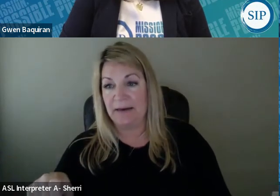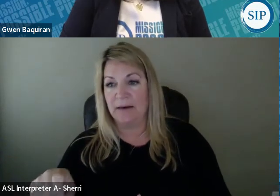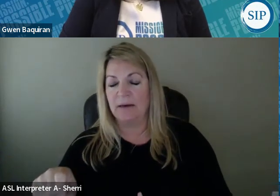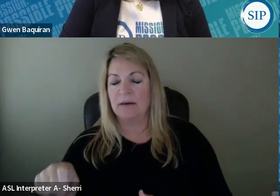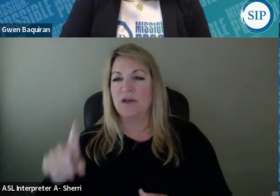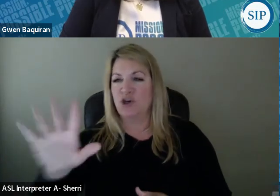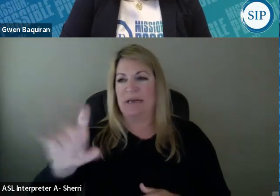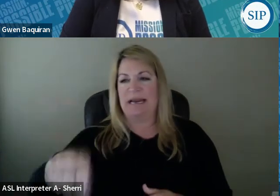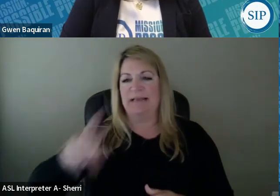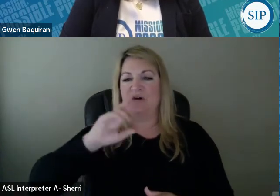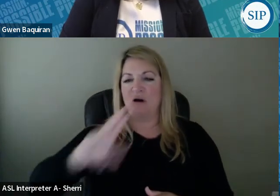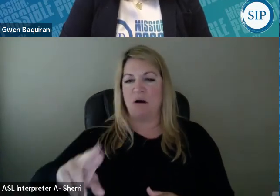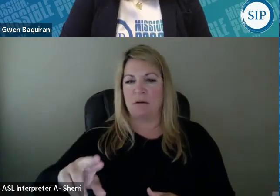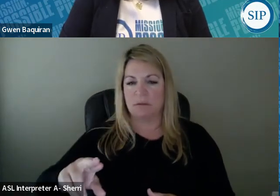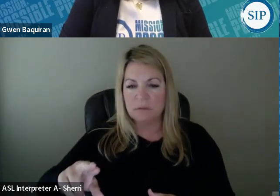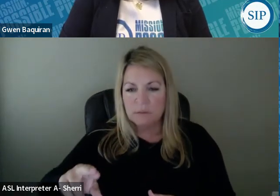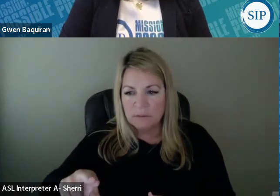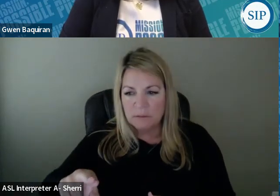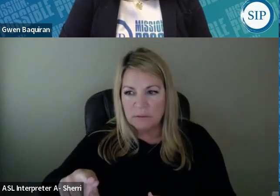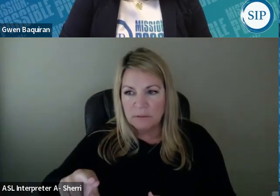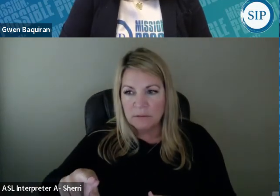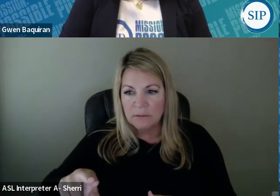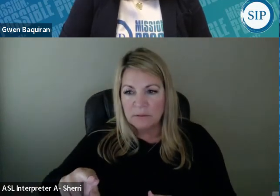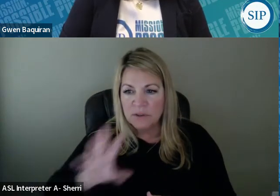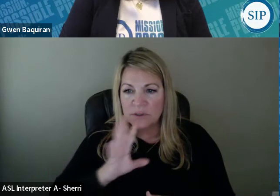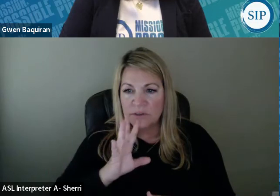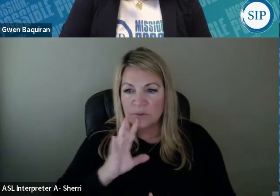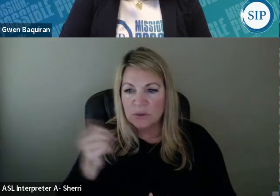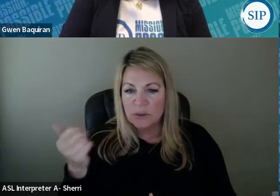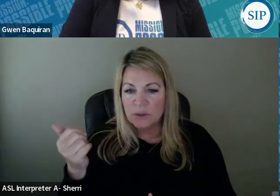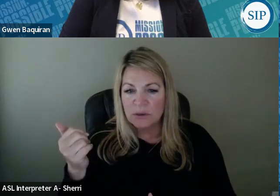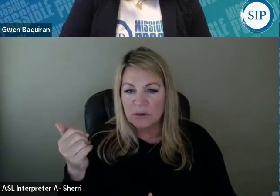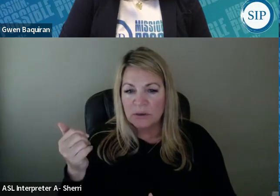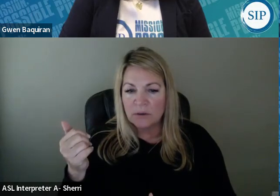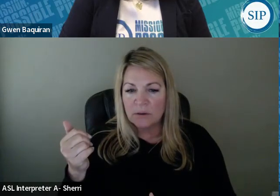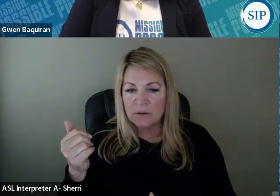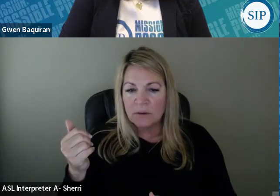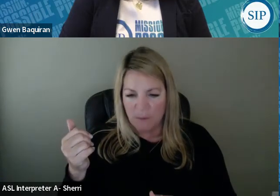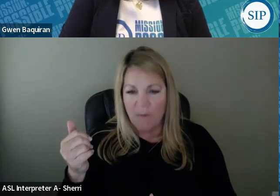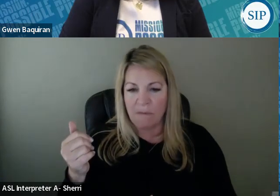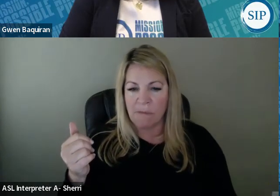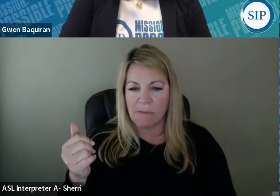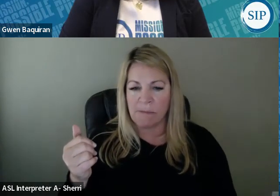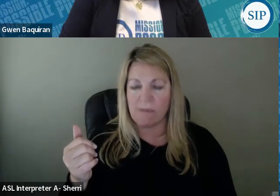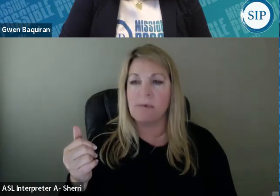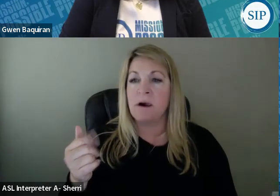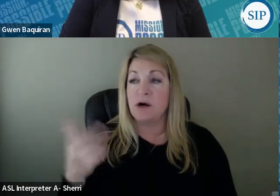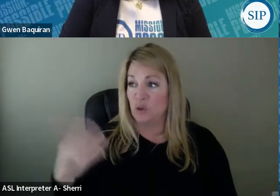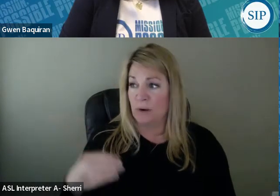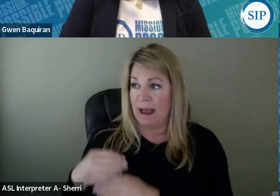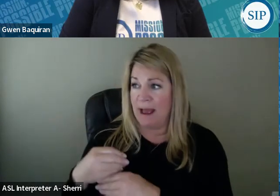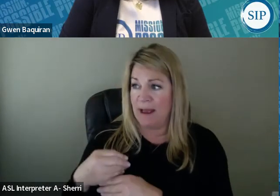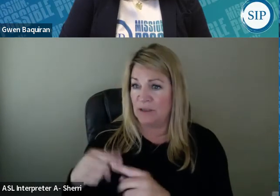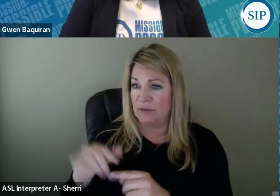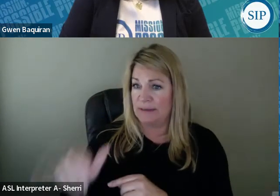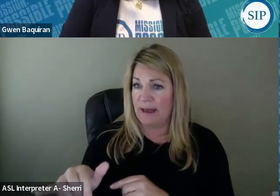Yes. Escenarios. All right. Oh, I think, yeah. Go Yeah. ahead. Okay. Vamos a ver. Do you want to add on to